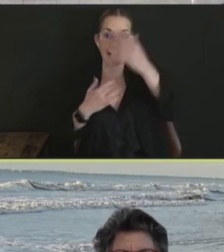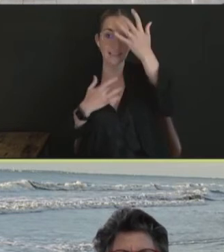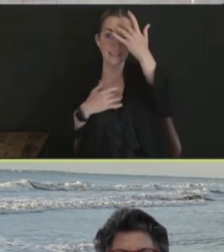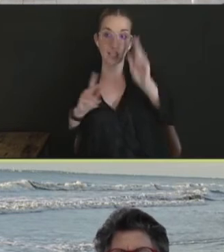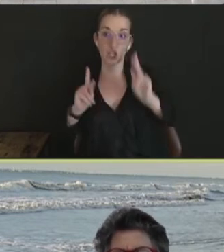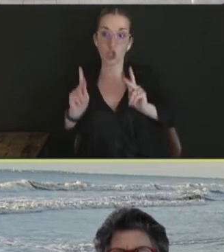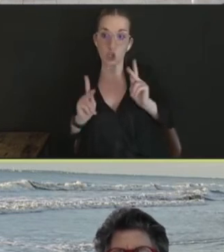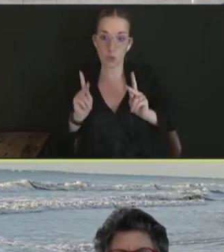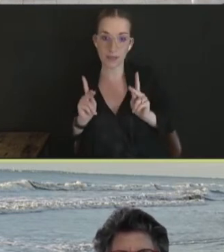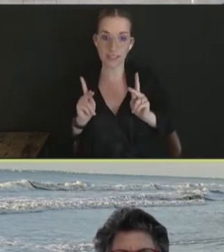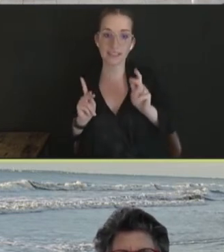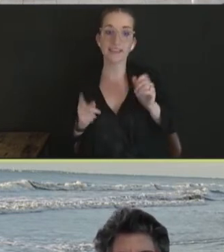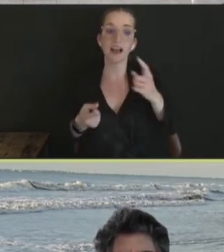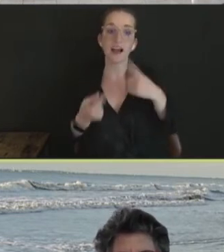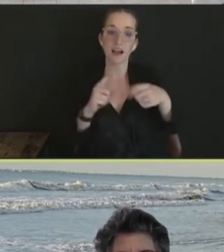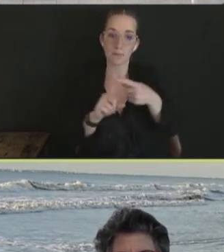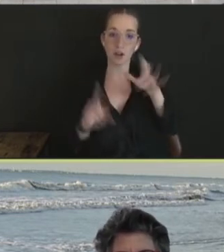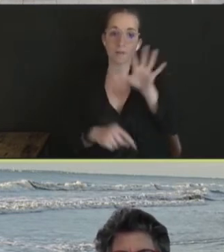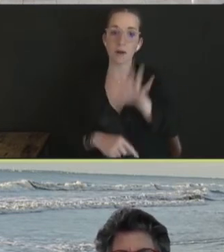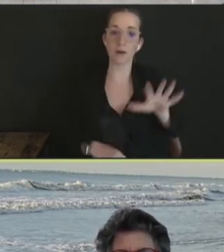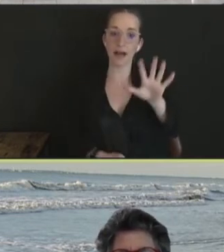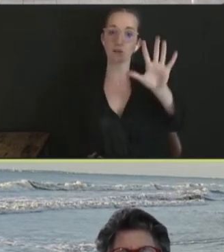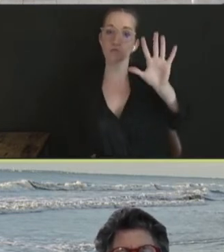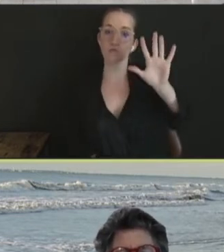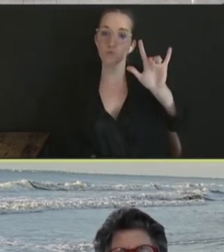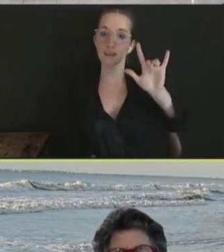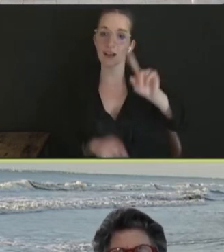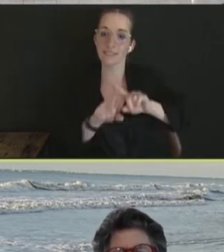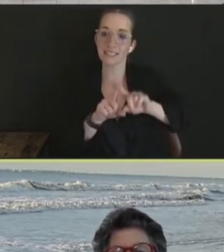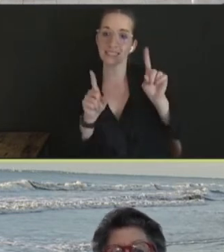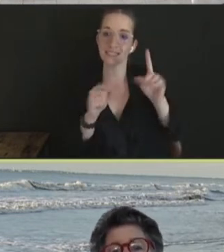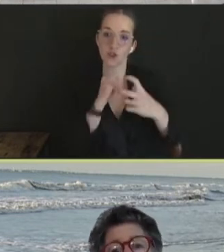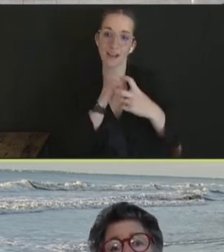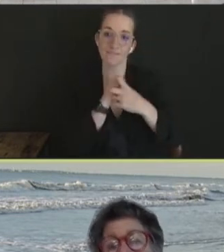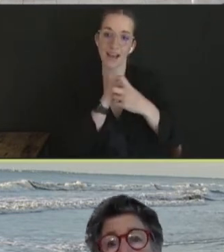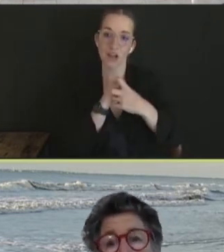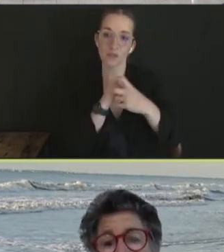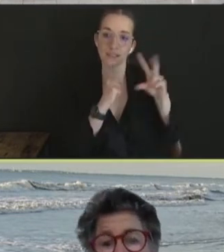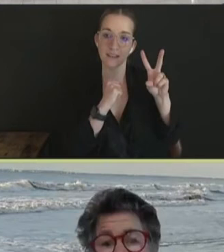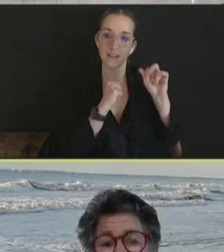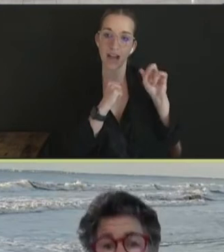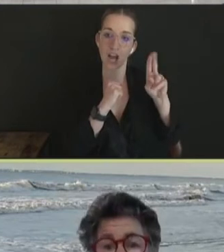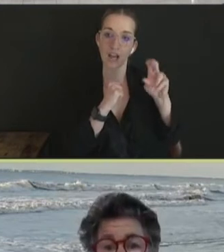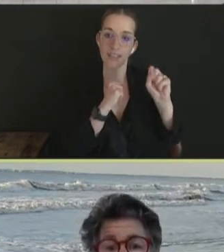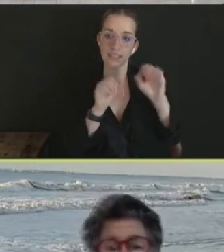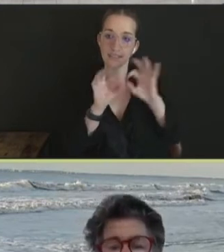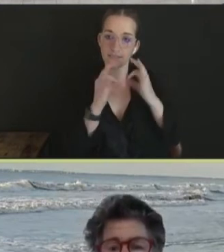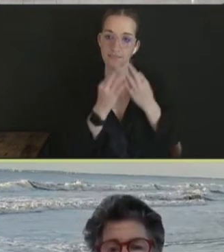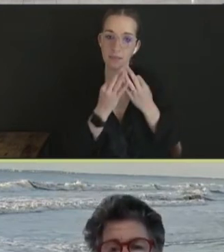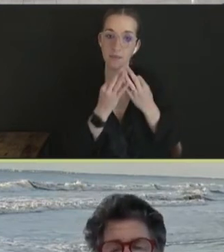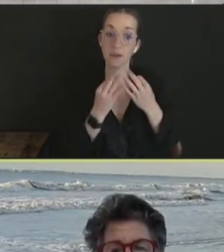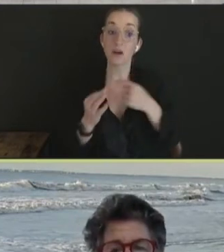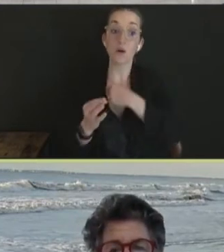about 25 virus families. So we can't do it all at once, but we've got to do